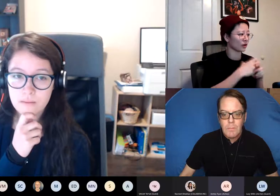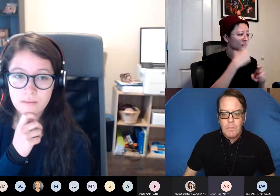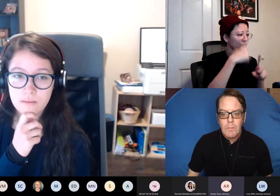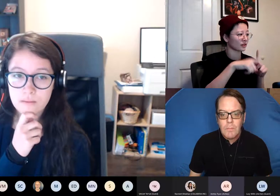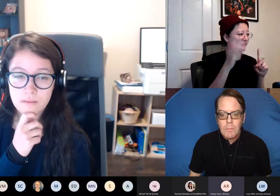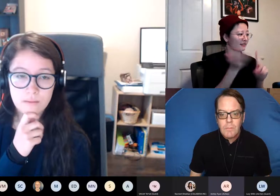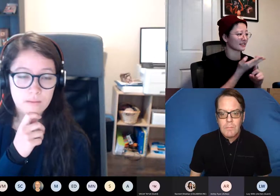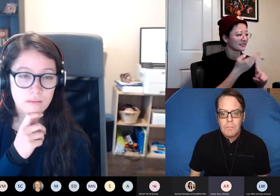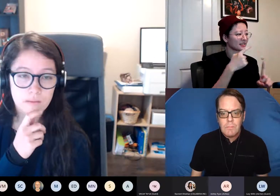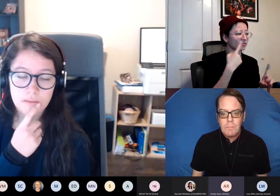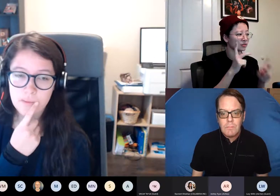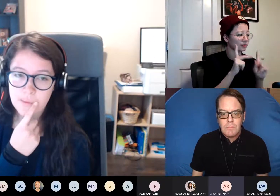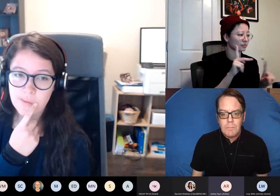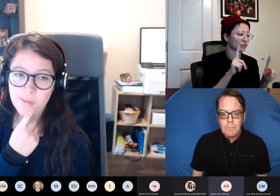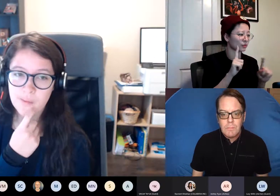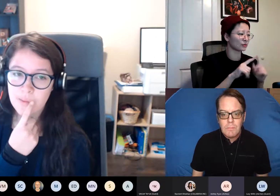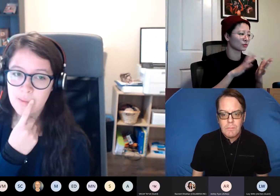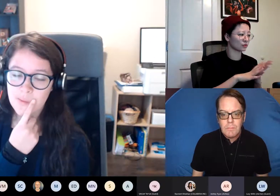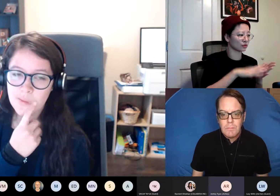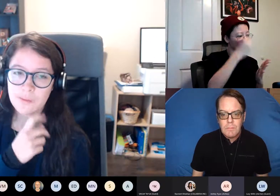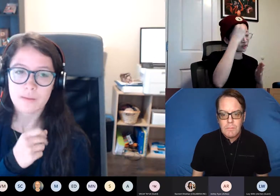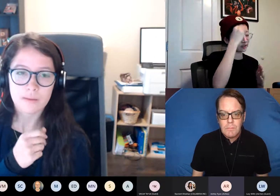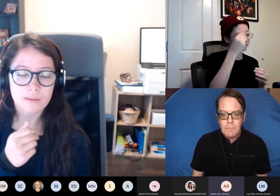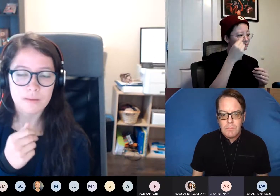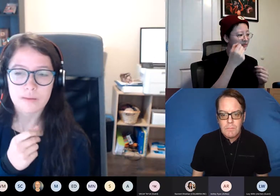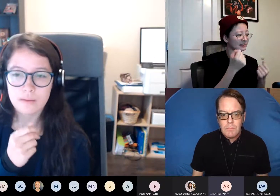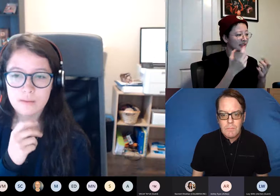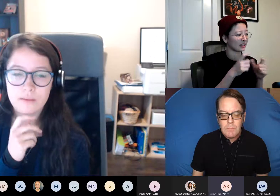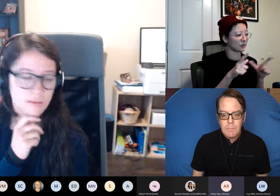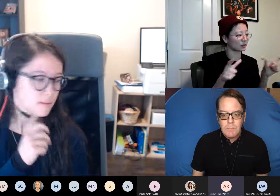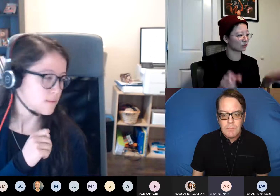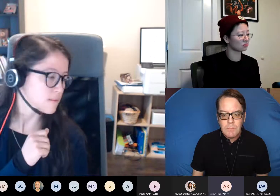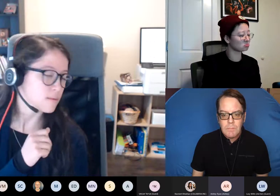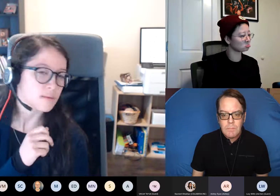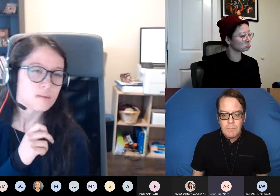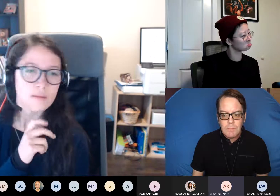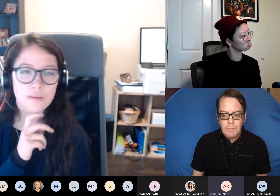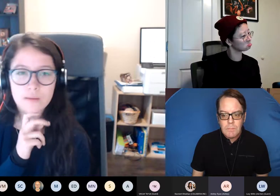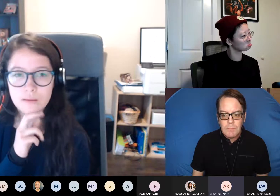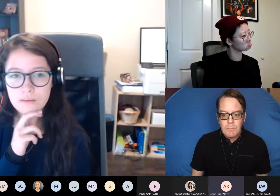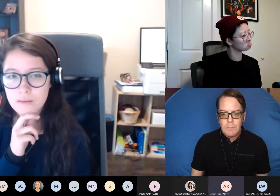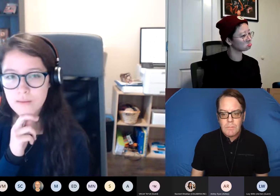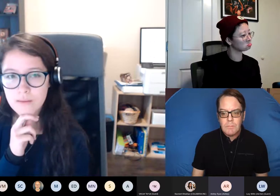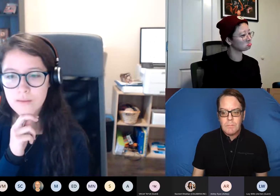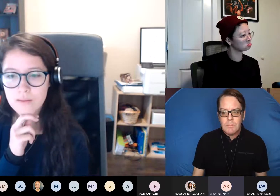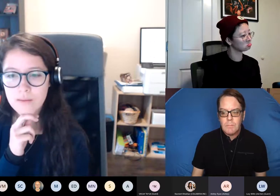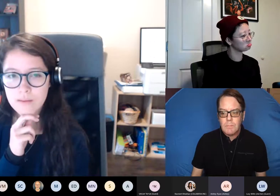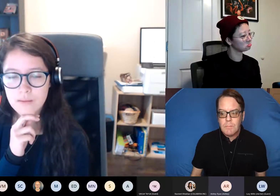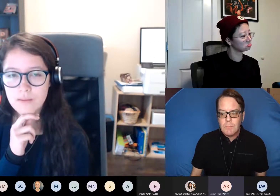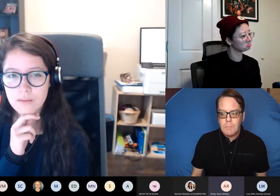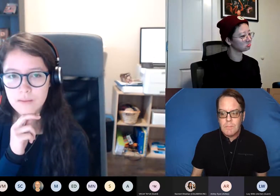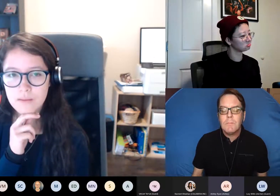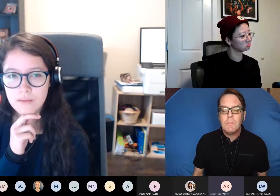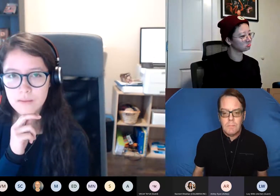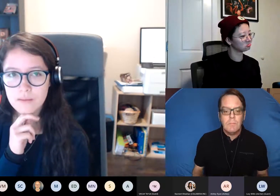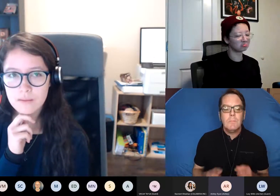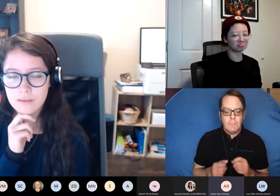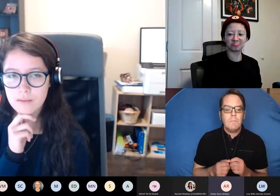The biggest piece of this technology that puzzles me is, why is it such a challenge